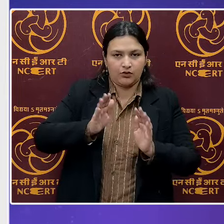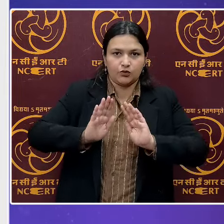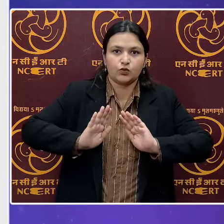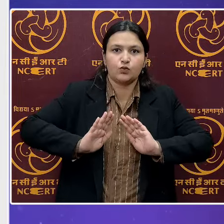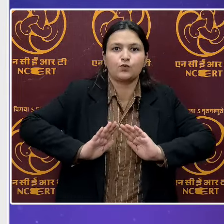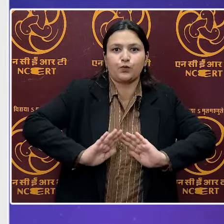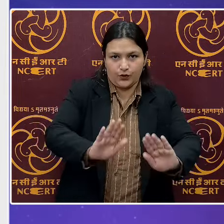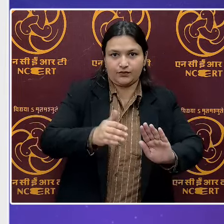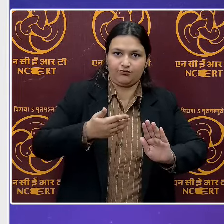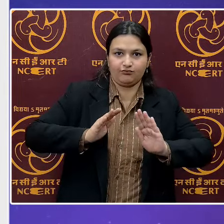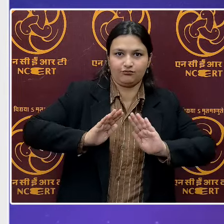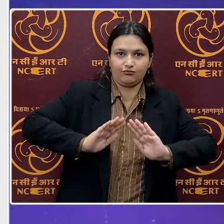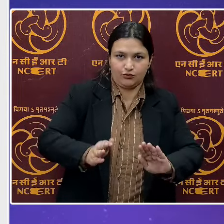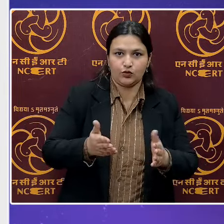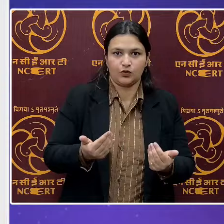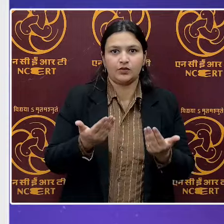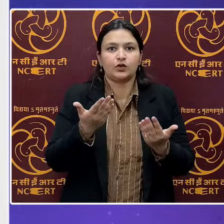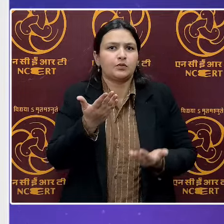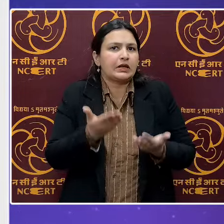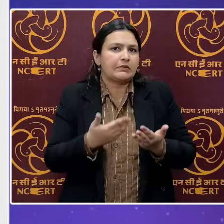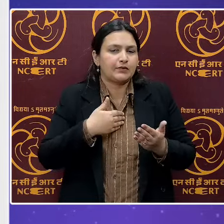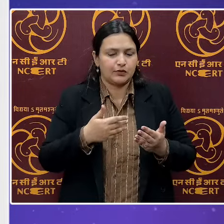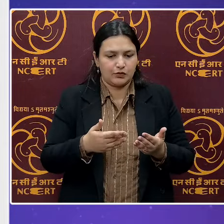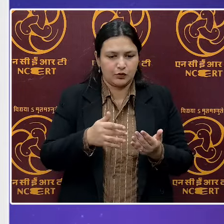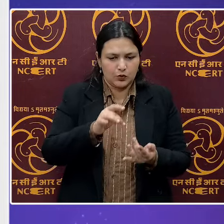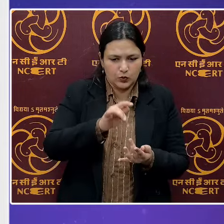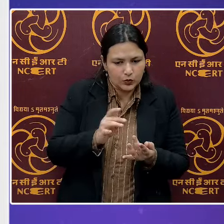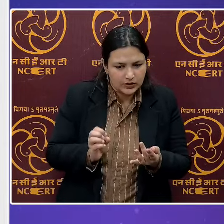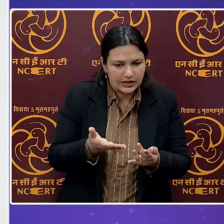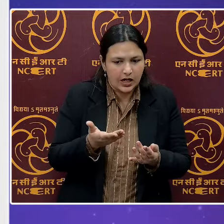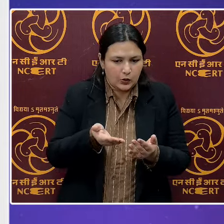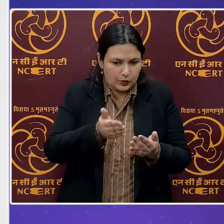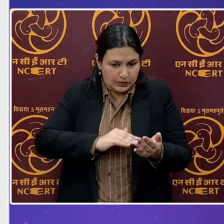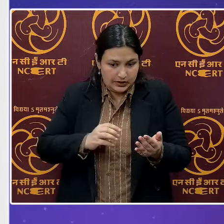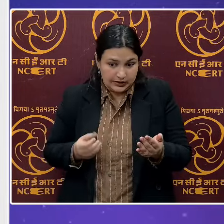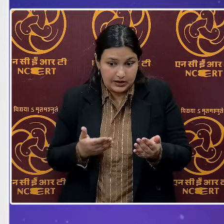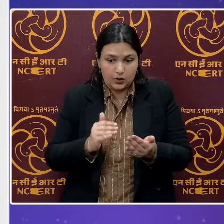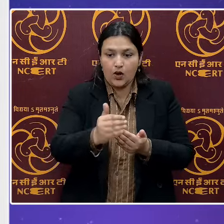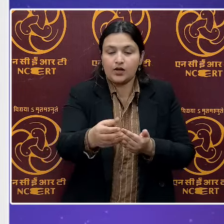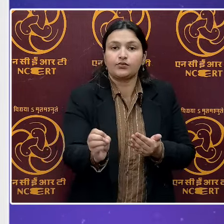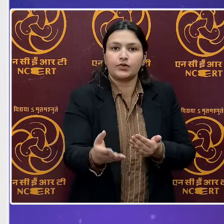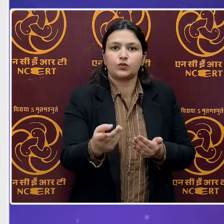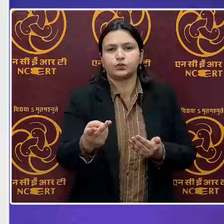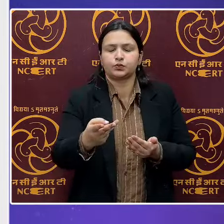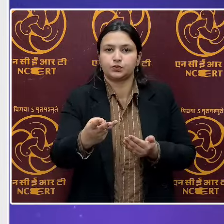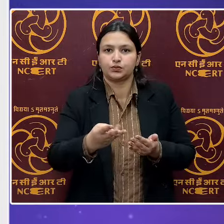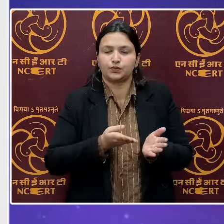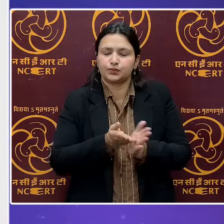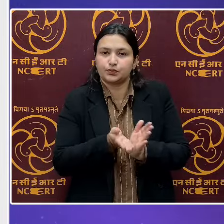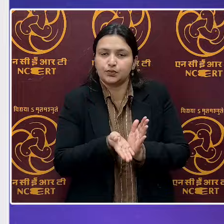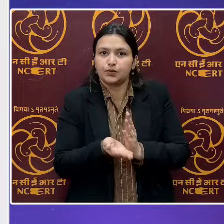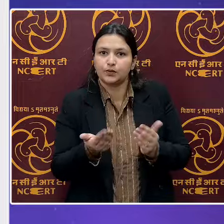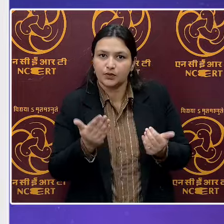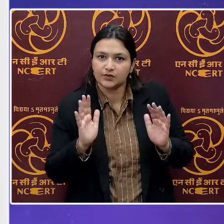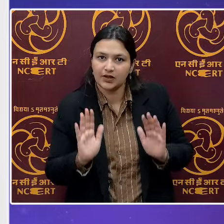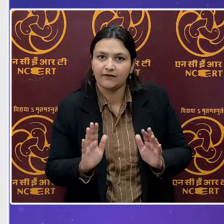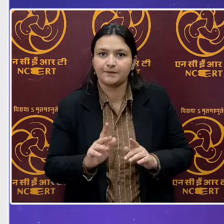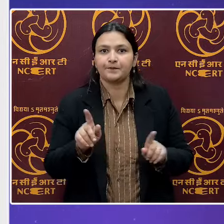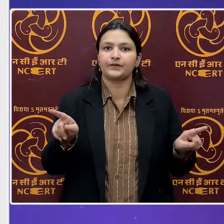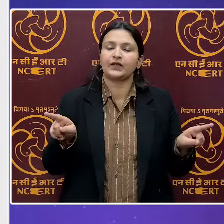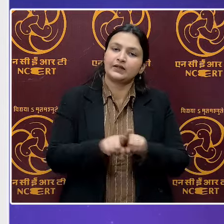means its phase is different. So if the particle at t is equal to 0 is neither at mean position nor